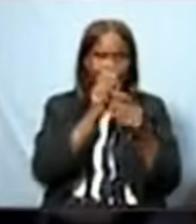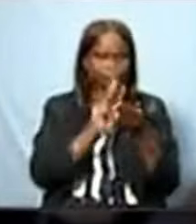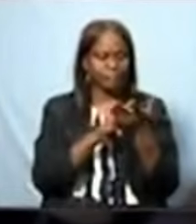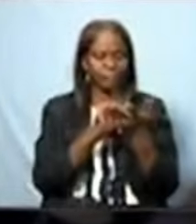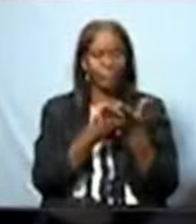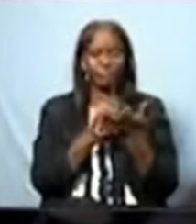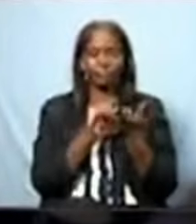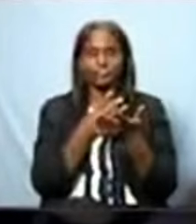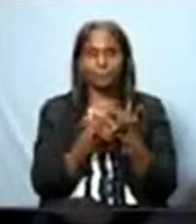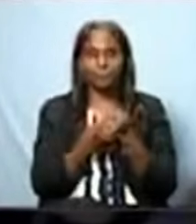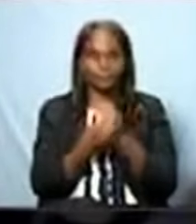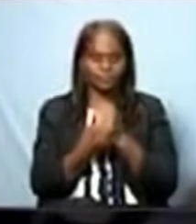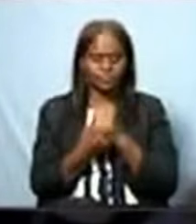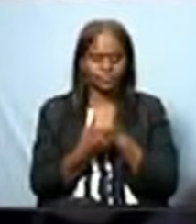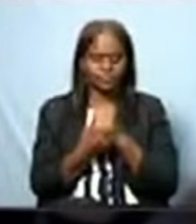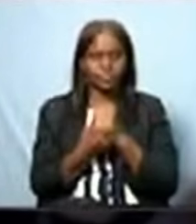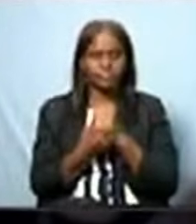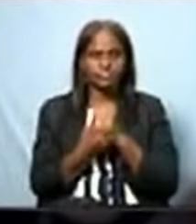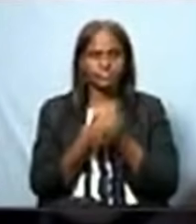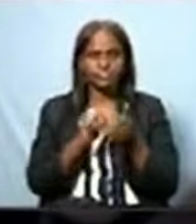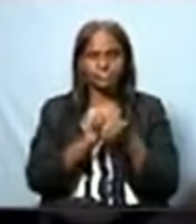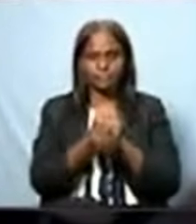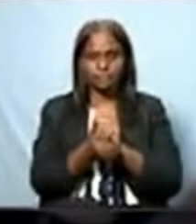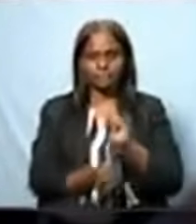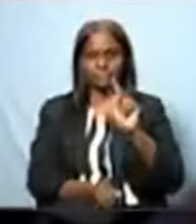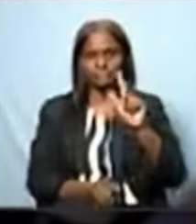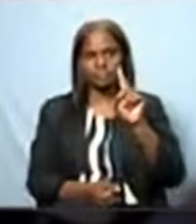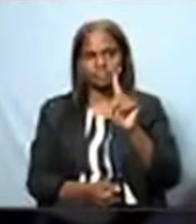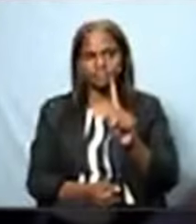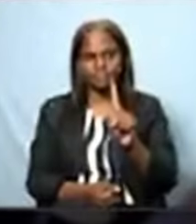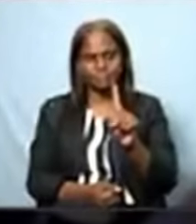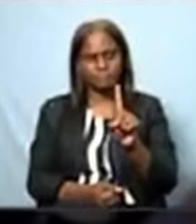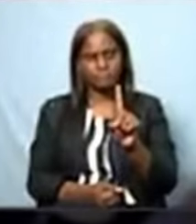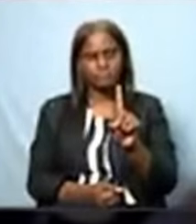witness. Article 51,